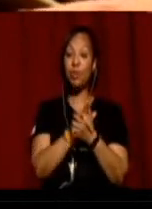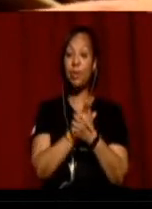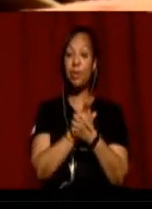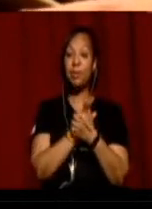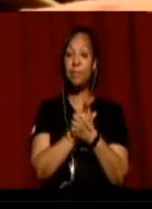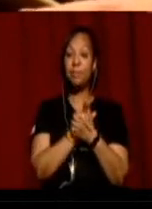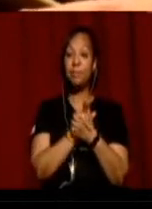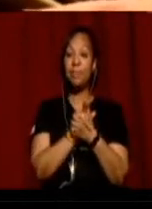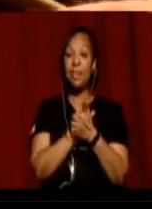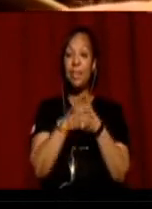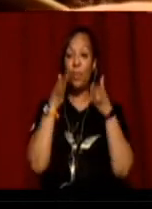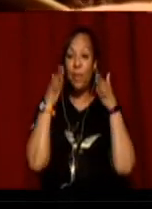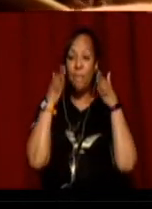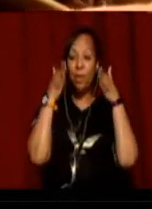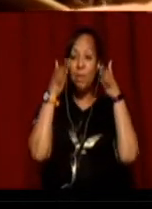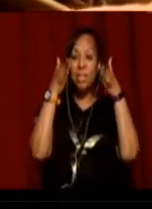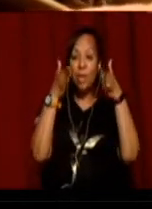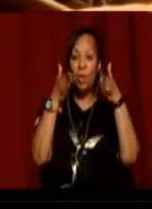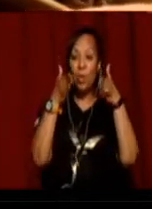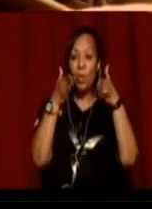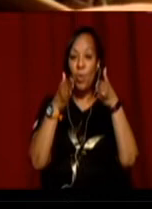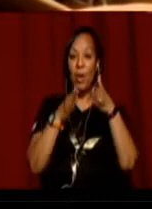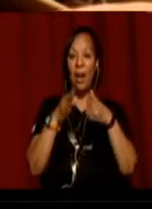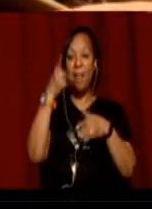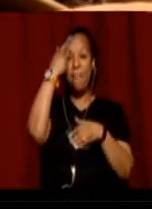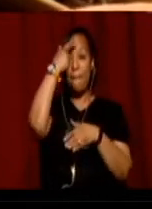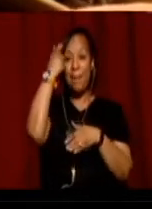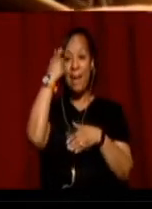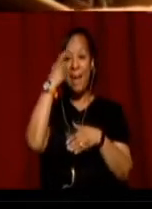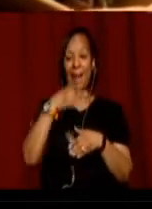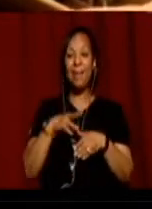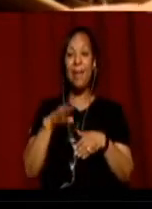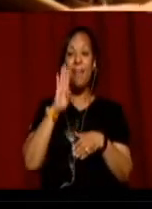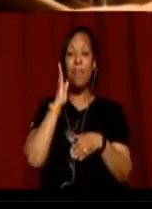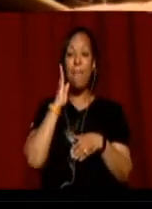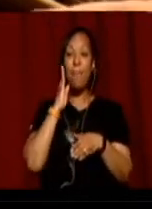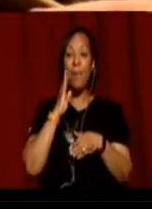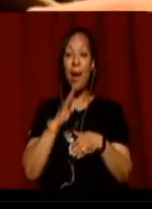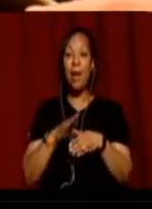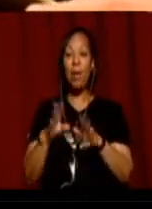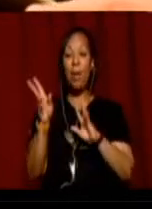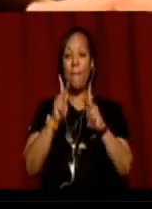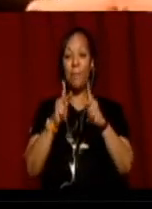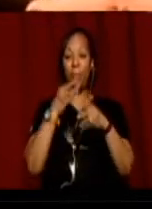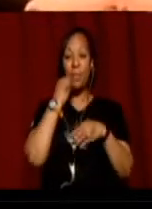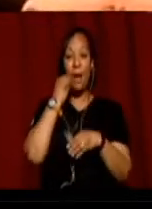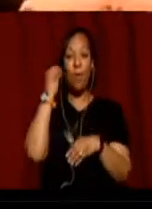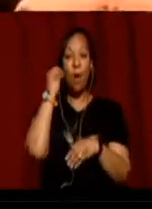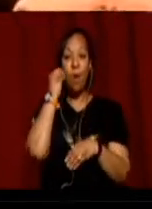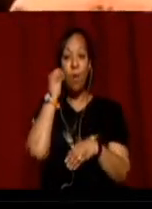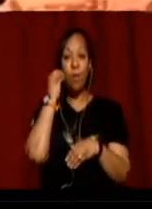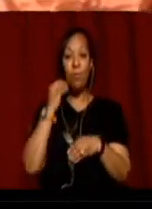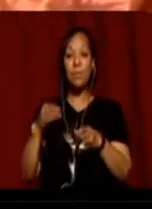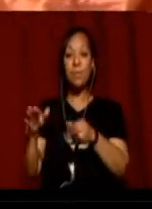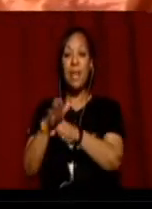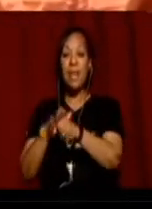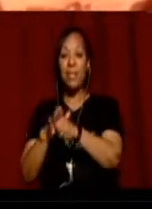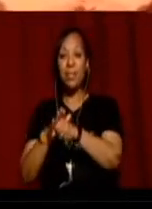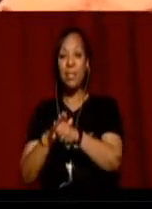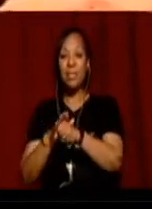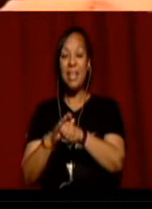we pay a special attention to our brown and black communities, our elderly communities, homeless, the communities that are the